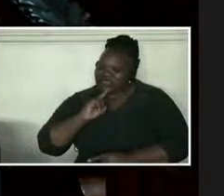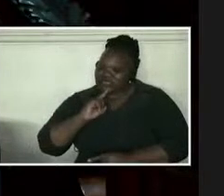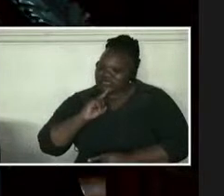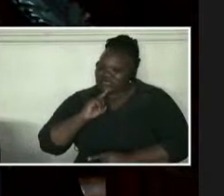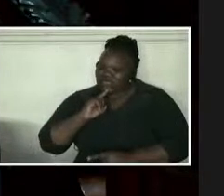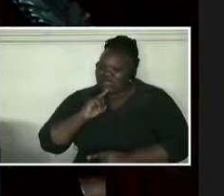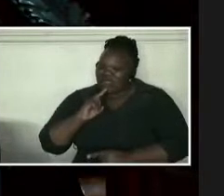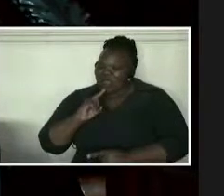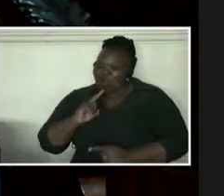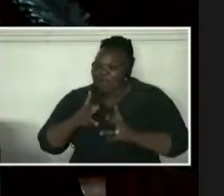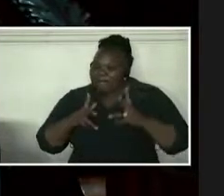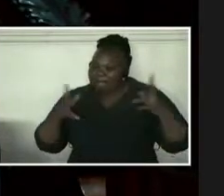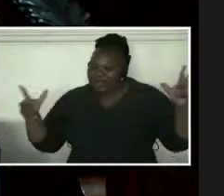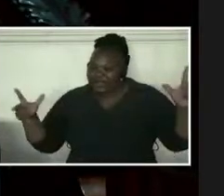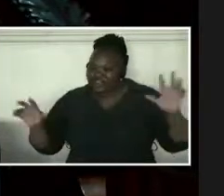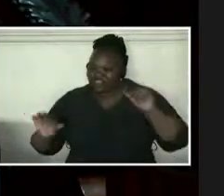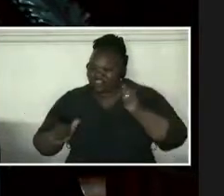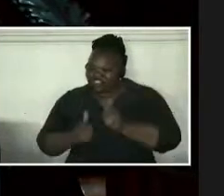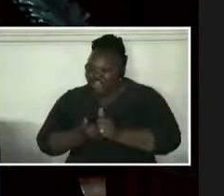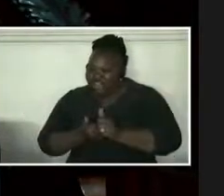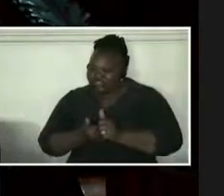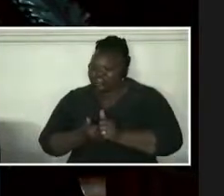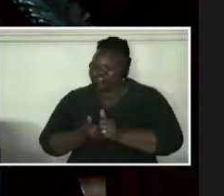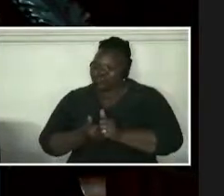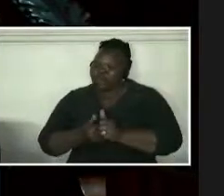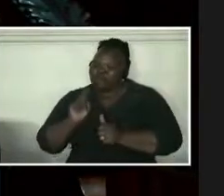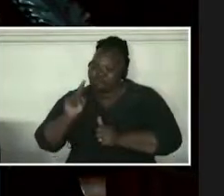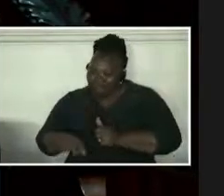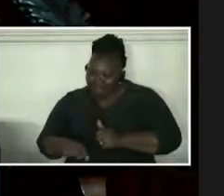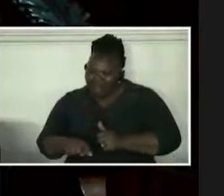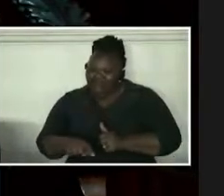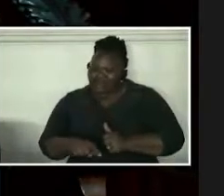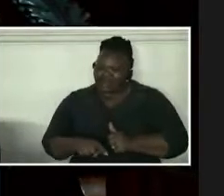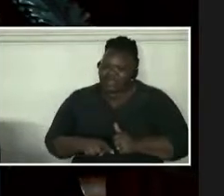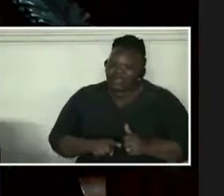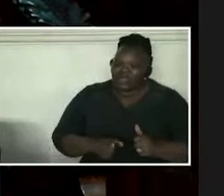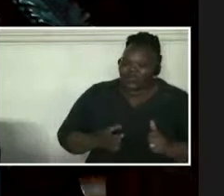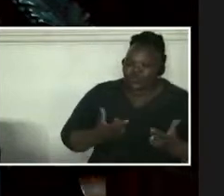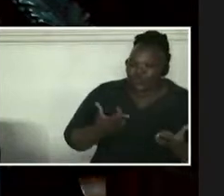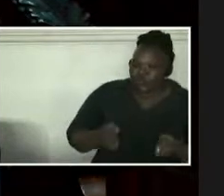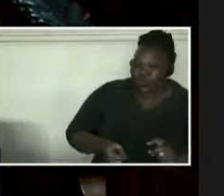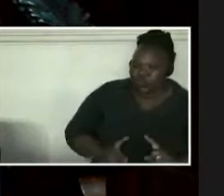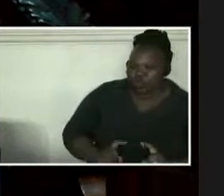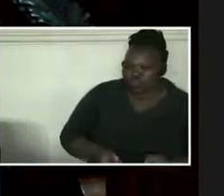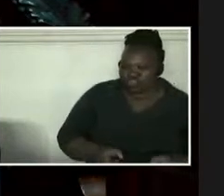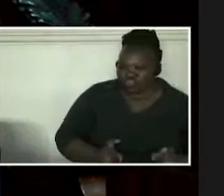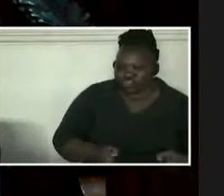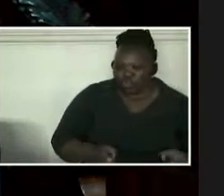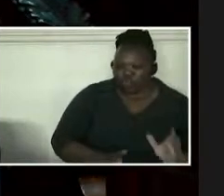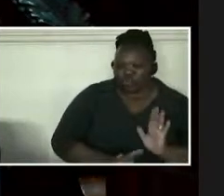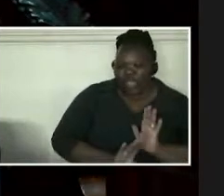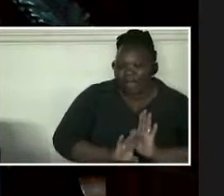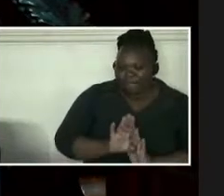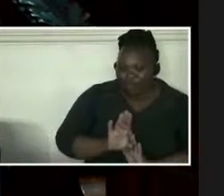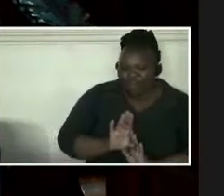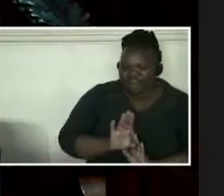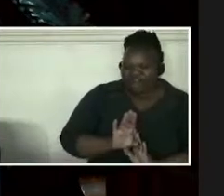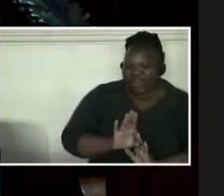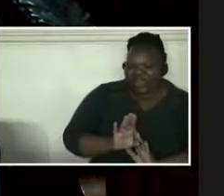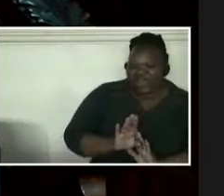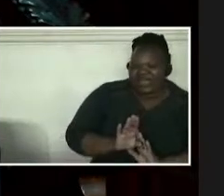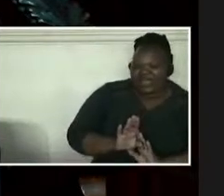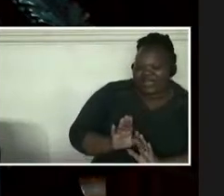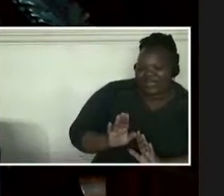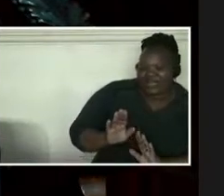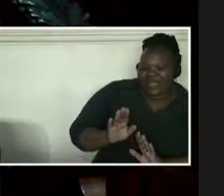one of our biggest challenges which will continue working hard to overcome as a matter of agency is improving adherence to treatment as well as